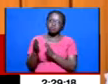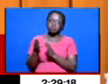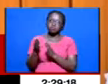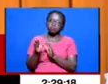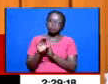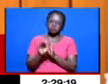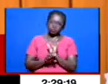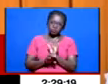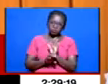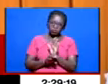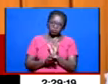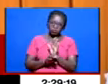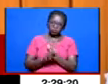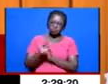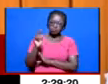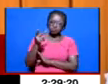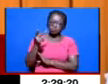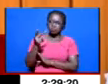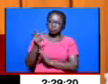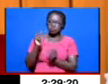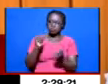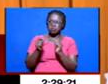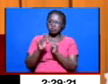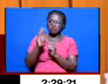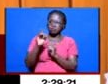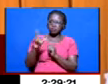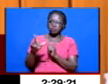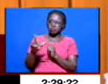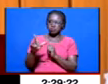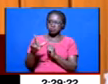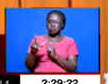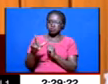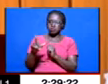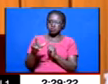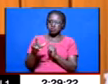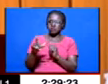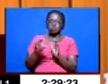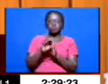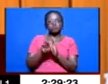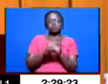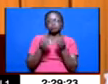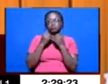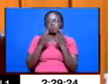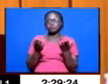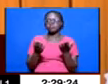Constitution of Kenya Amendment Bill to have been unconstitutional.